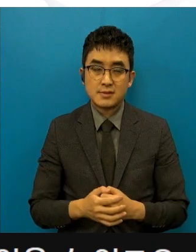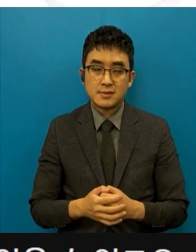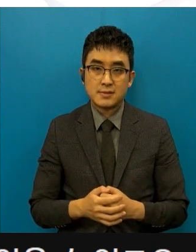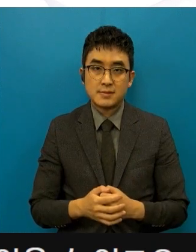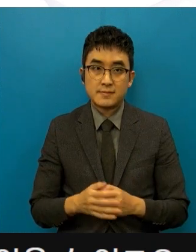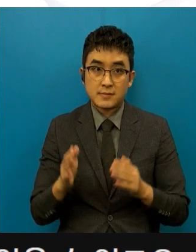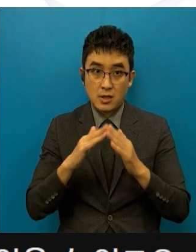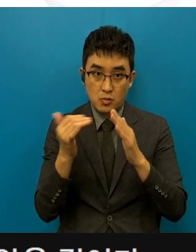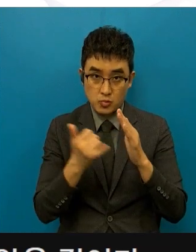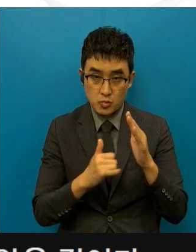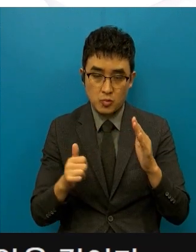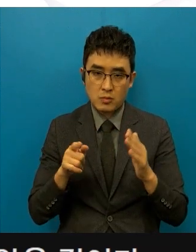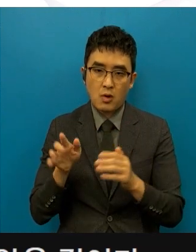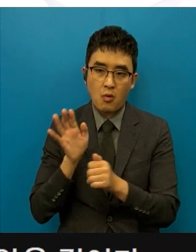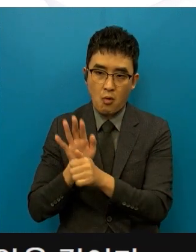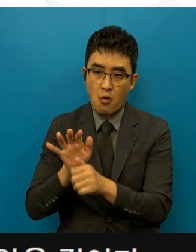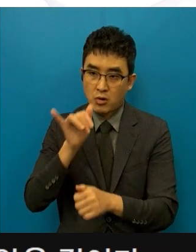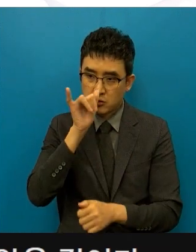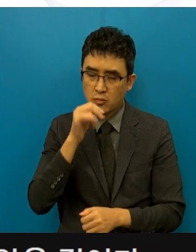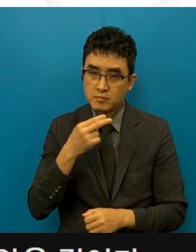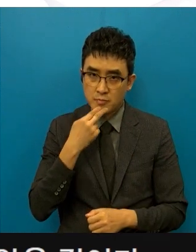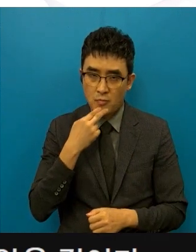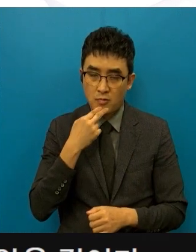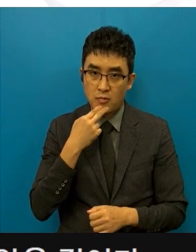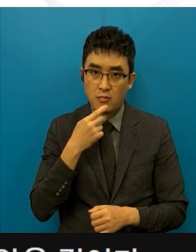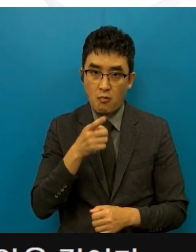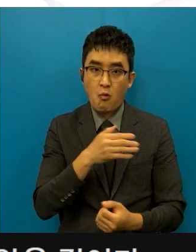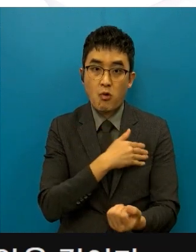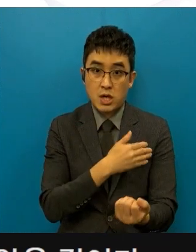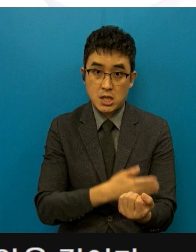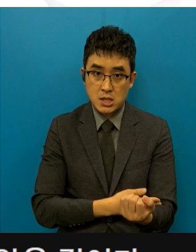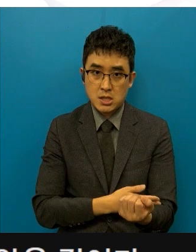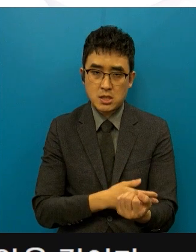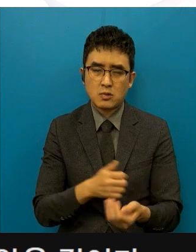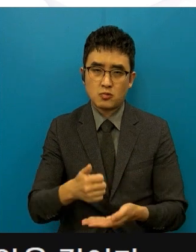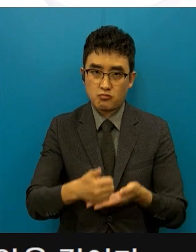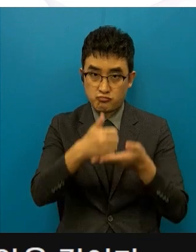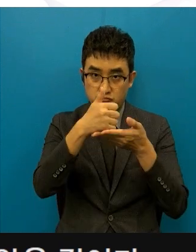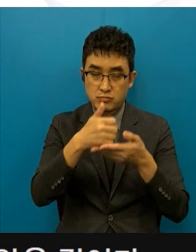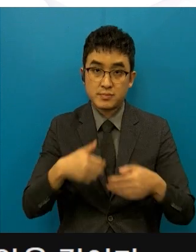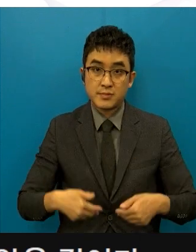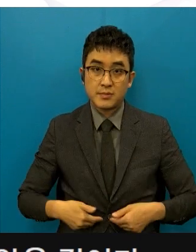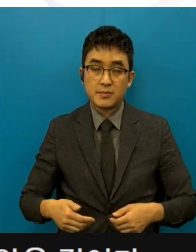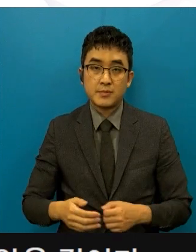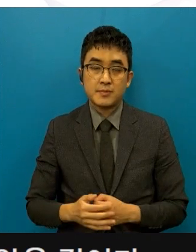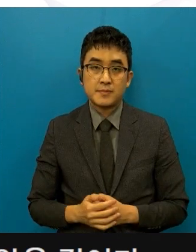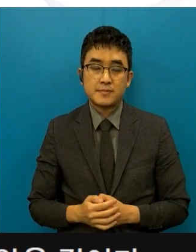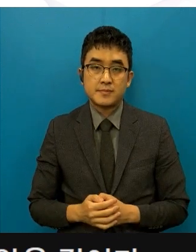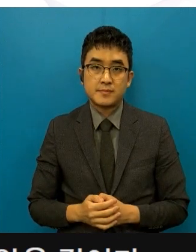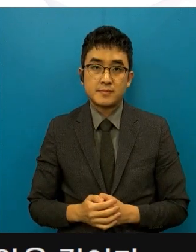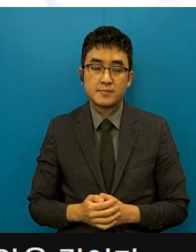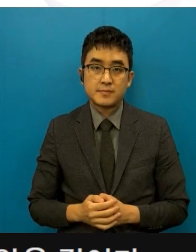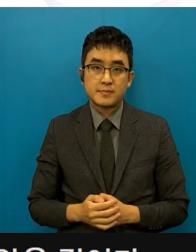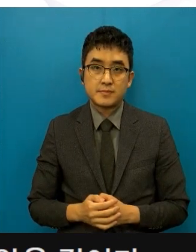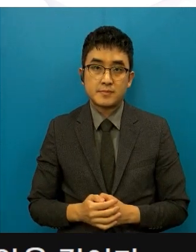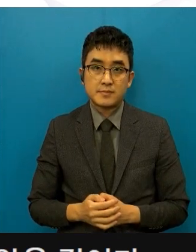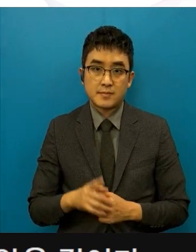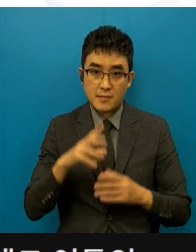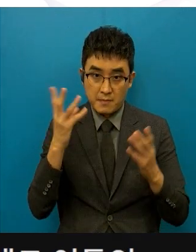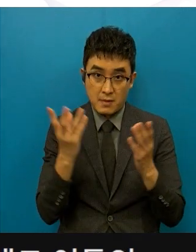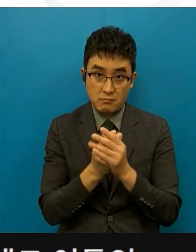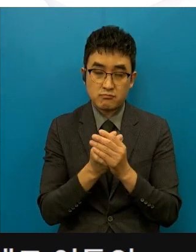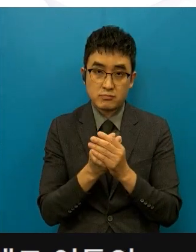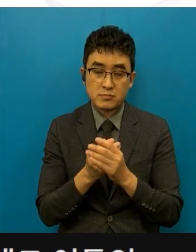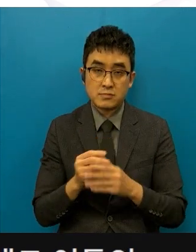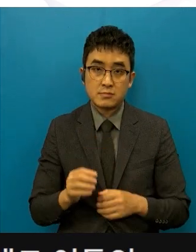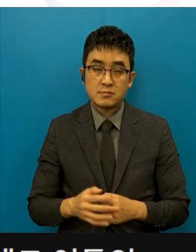I will end my presentation now because I think I've reached time. Before I finish, I would quickly like to mention something I think the moderator